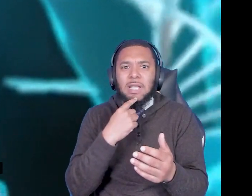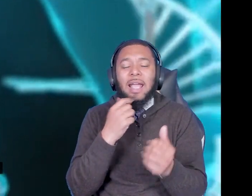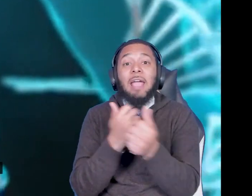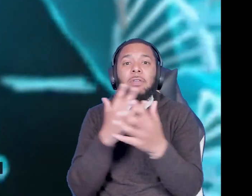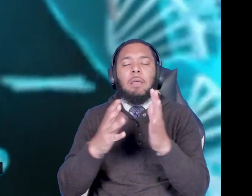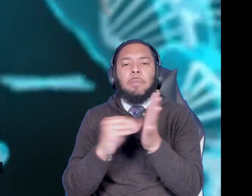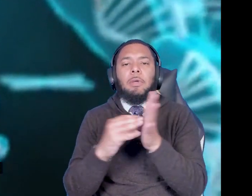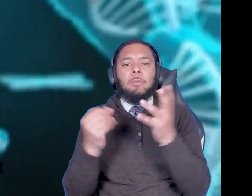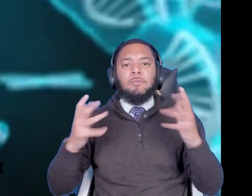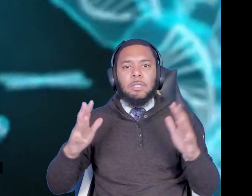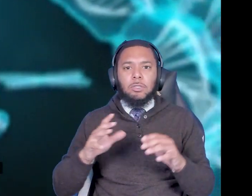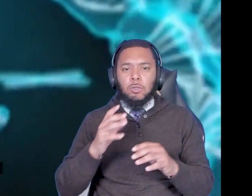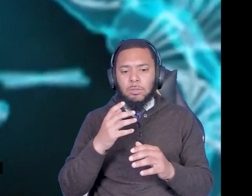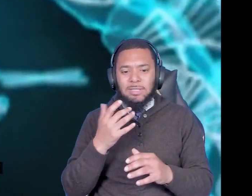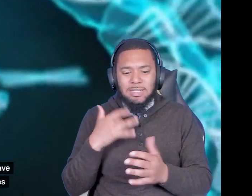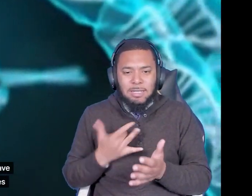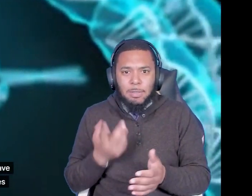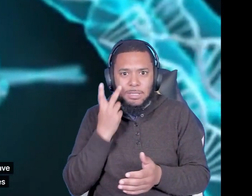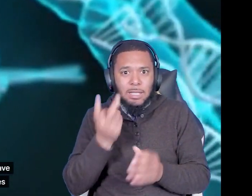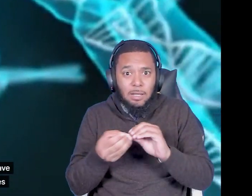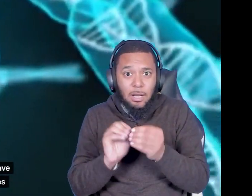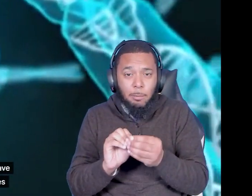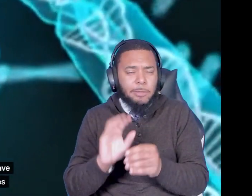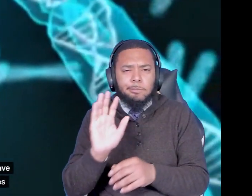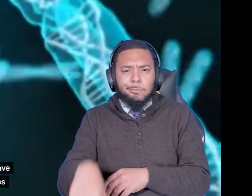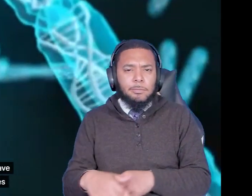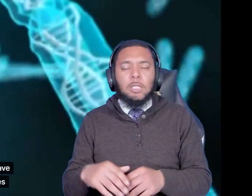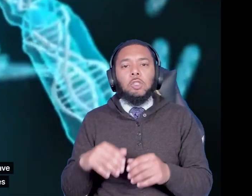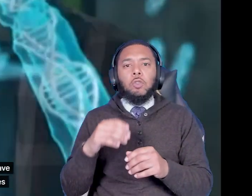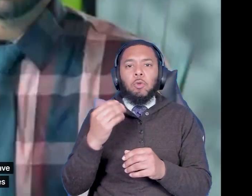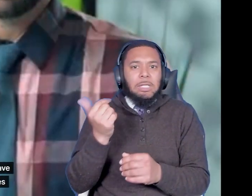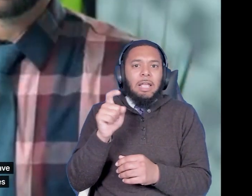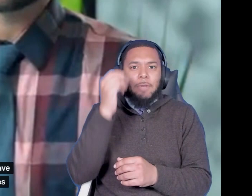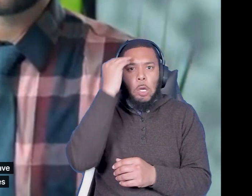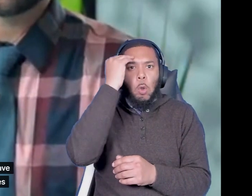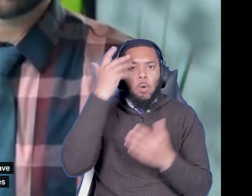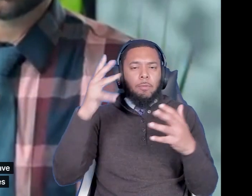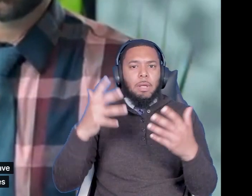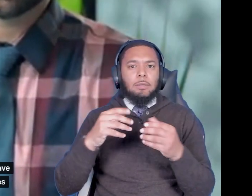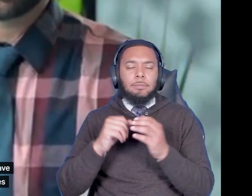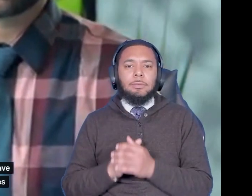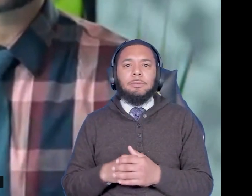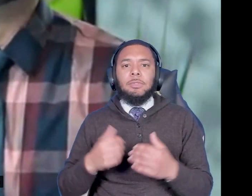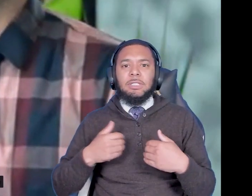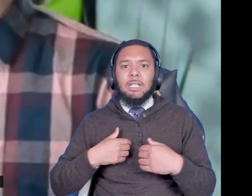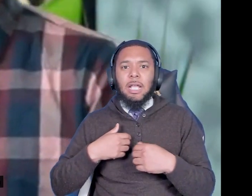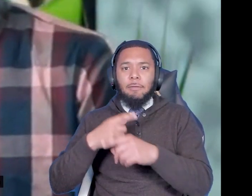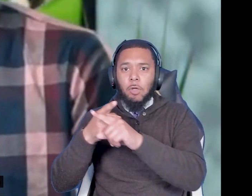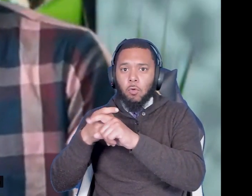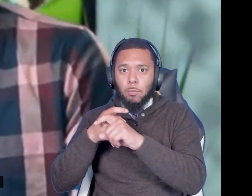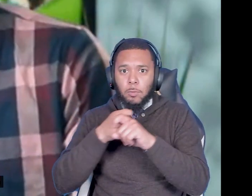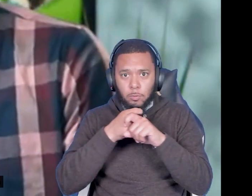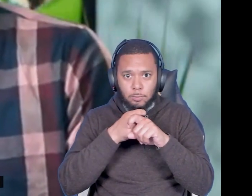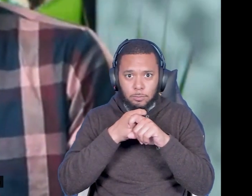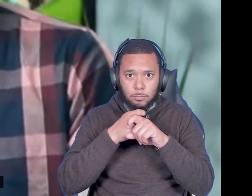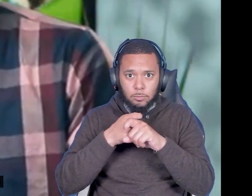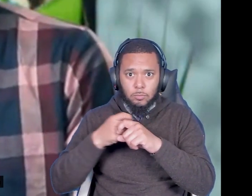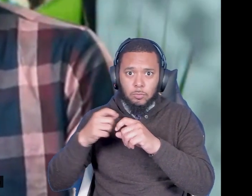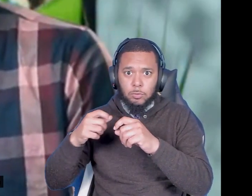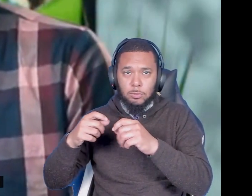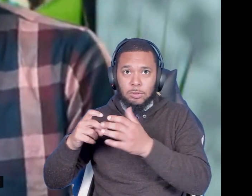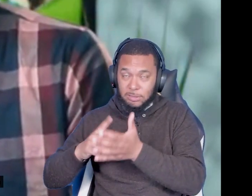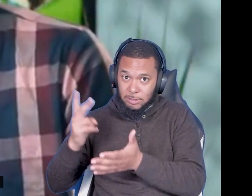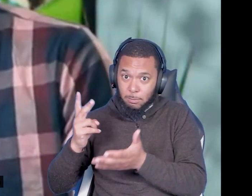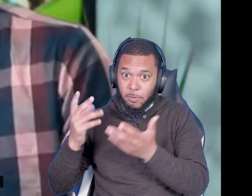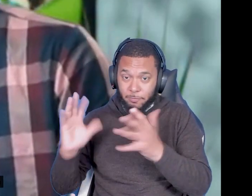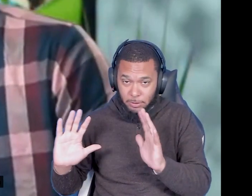usually you don't see those numbers to illustrate it, but that's what's happening here. You have to go from two sets of chromosomes to doubling